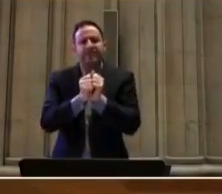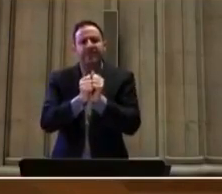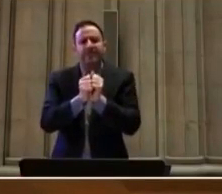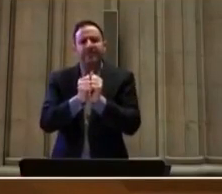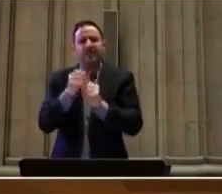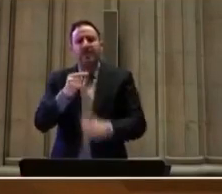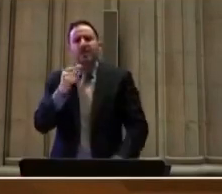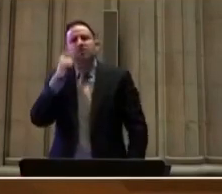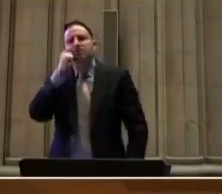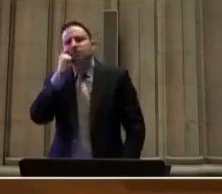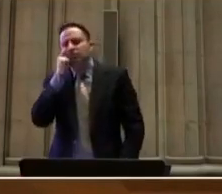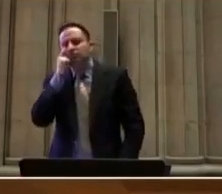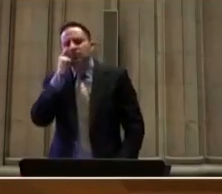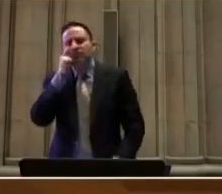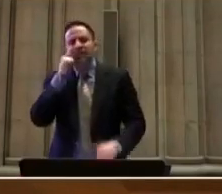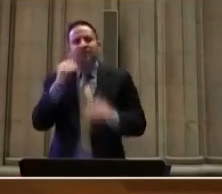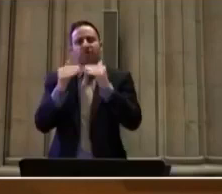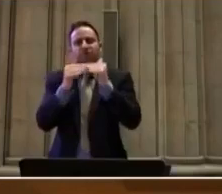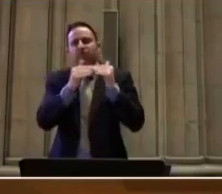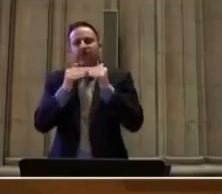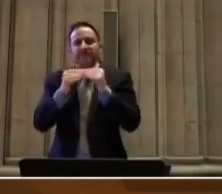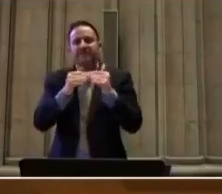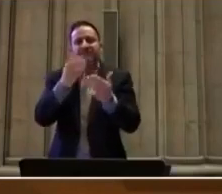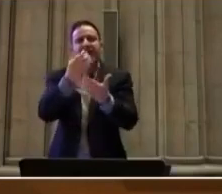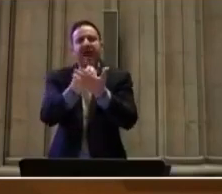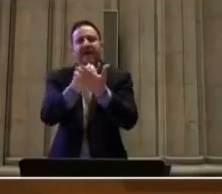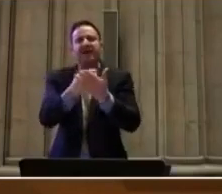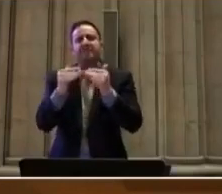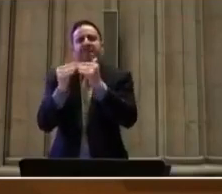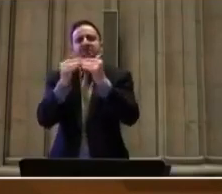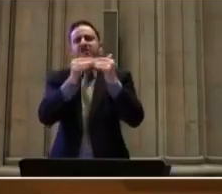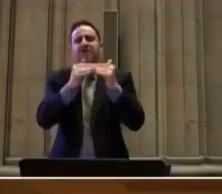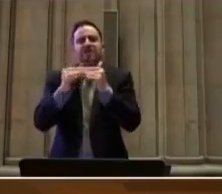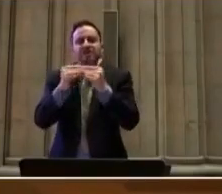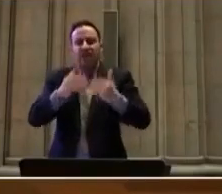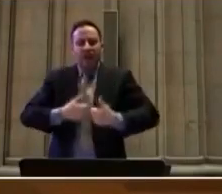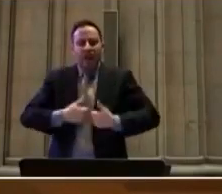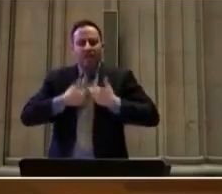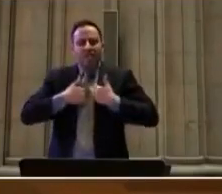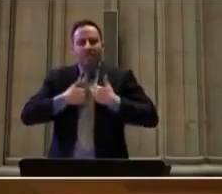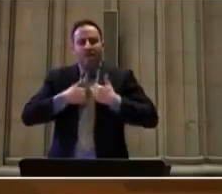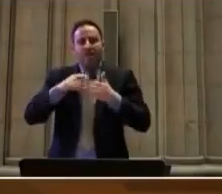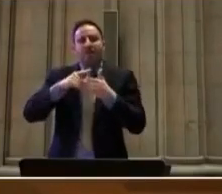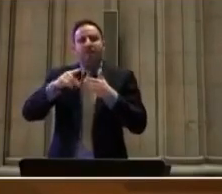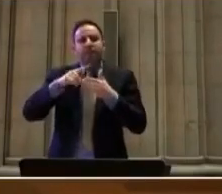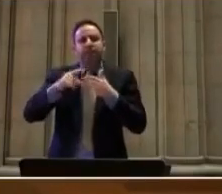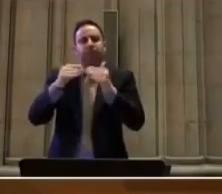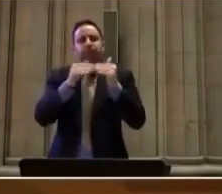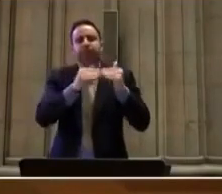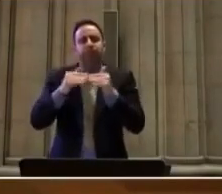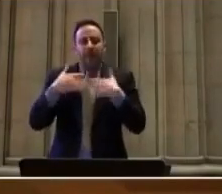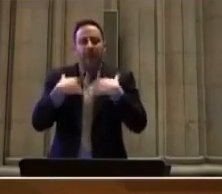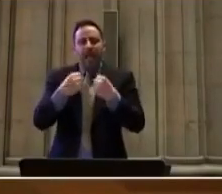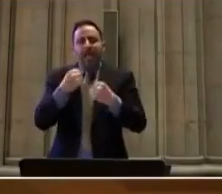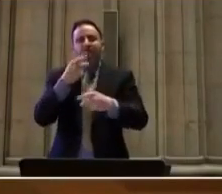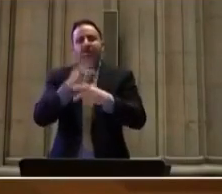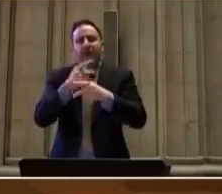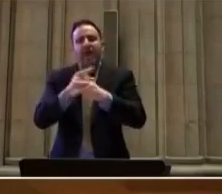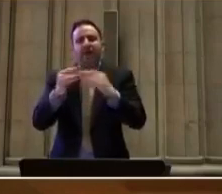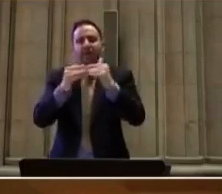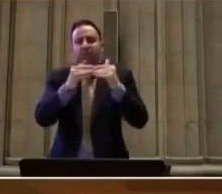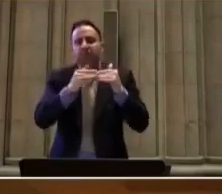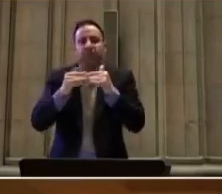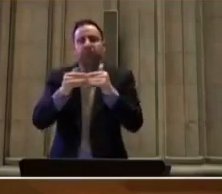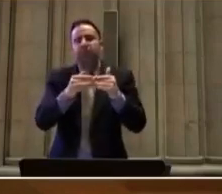is racial justice and economic justice and living wage justice and health care justice and ecological